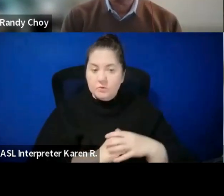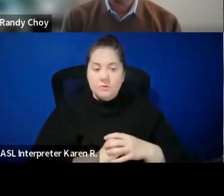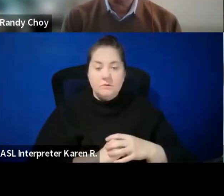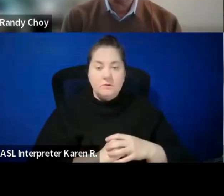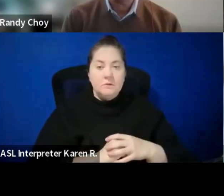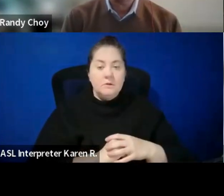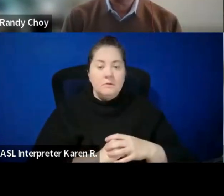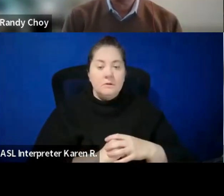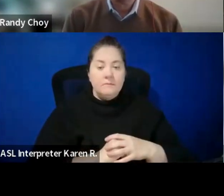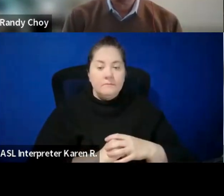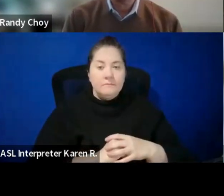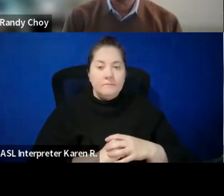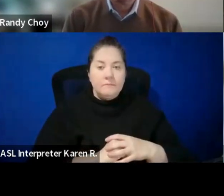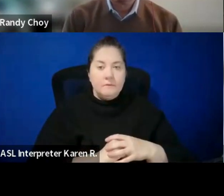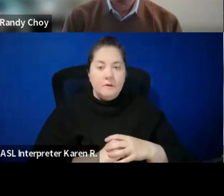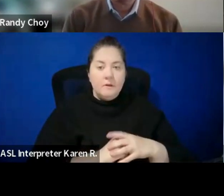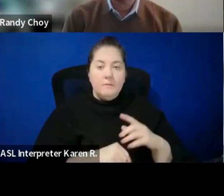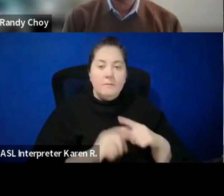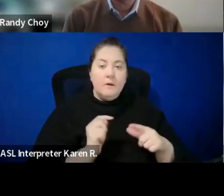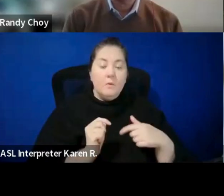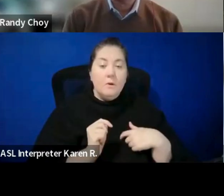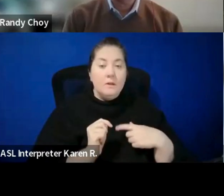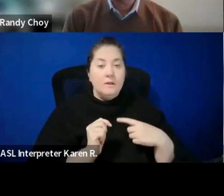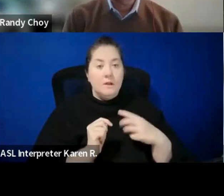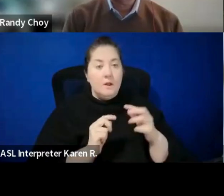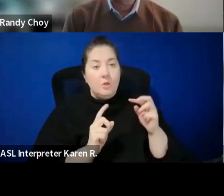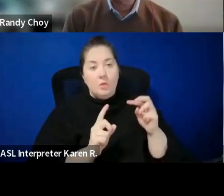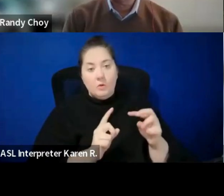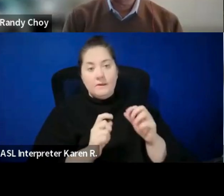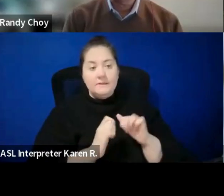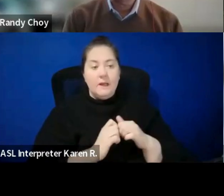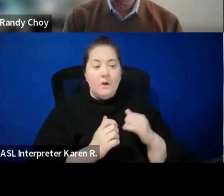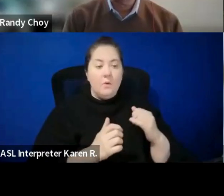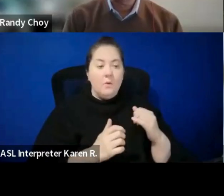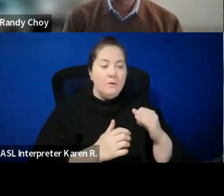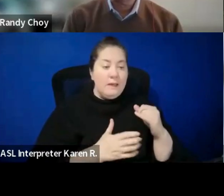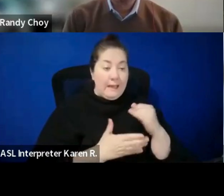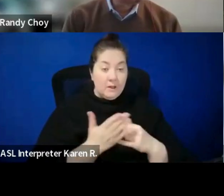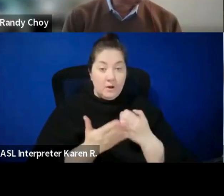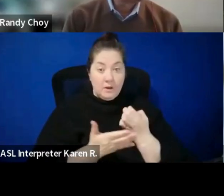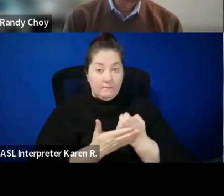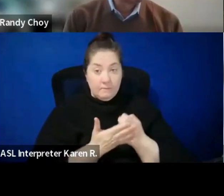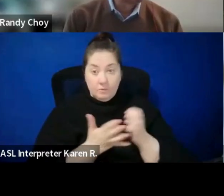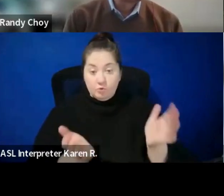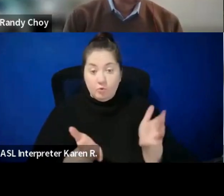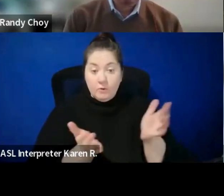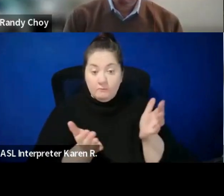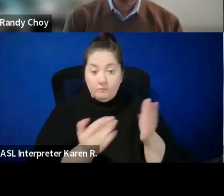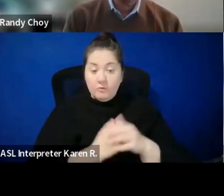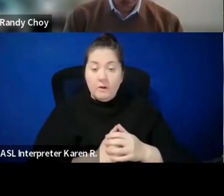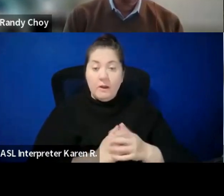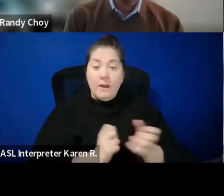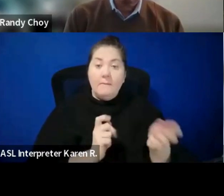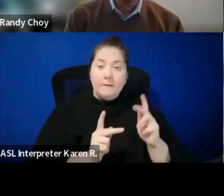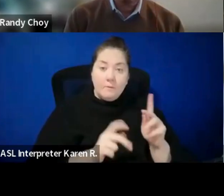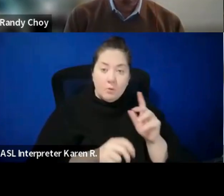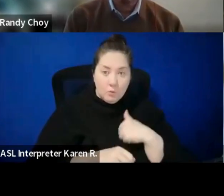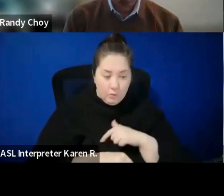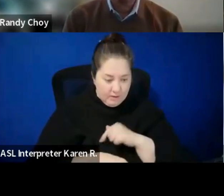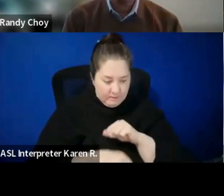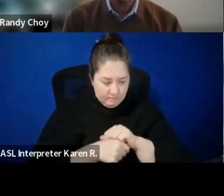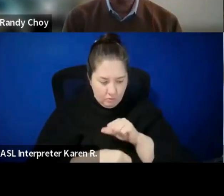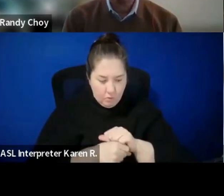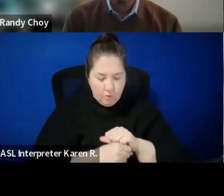am looking at and present is how the arts are an economic driver. How many people we employ,